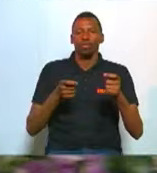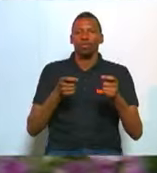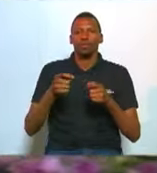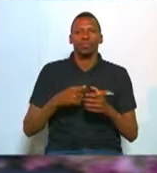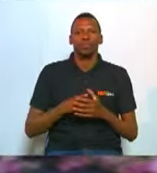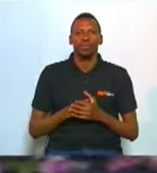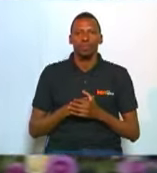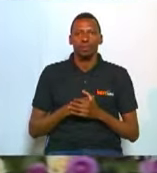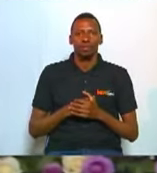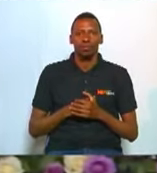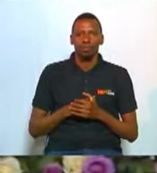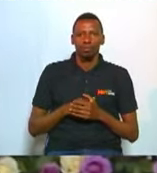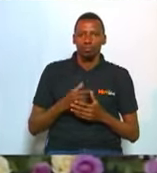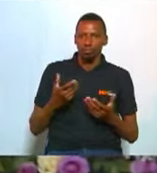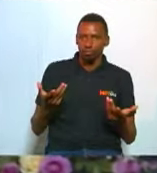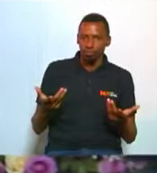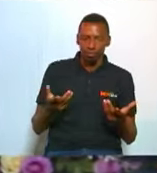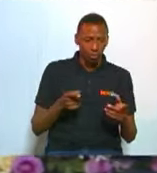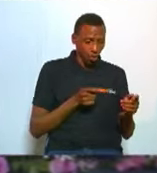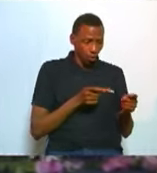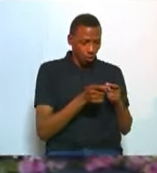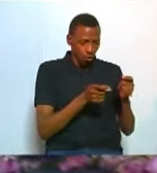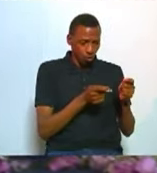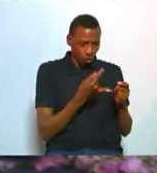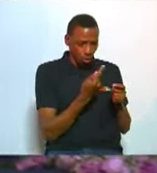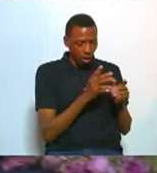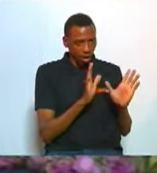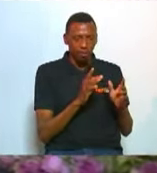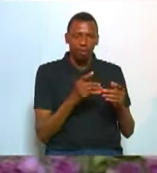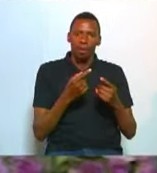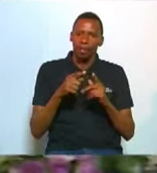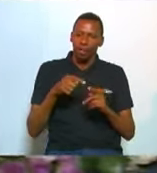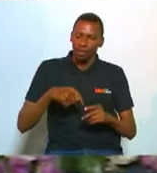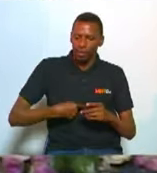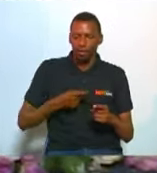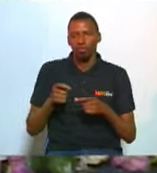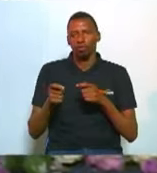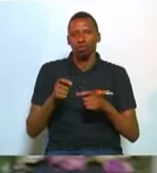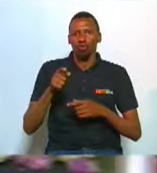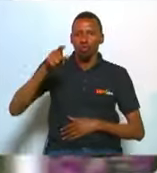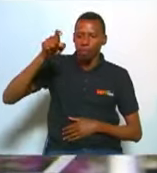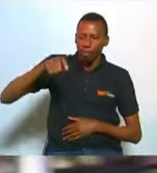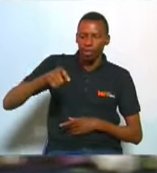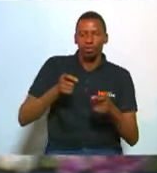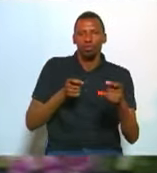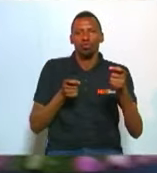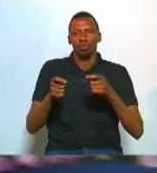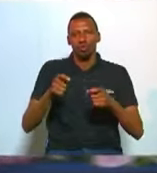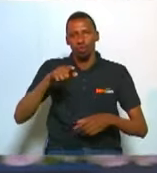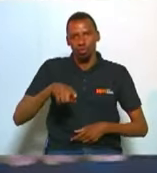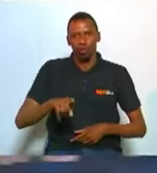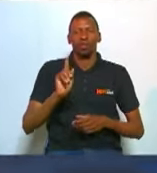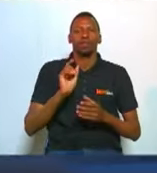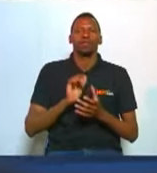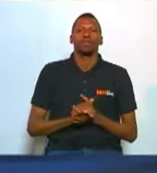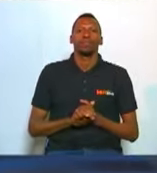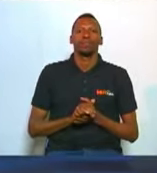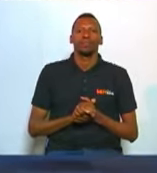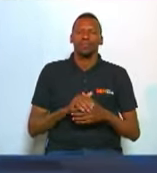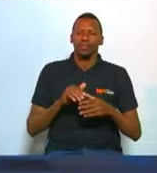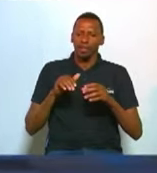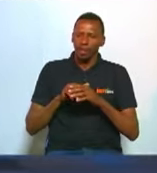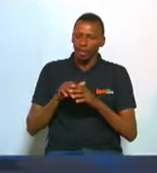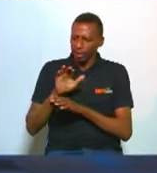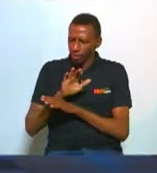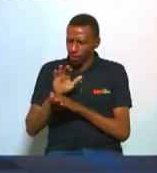Self-control. It's not only control, but self-control. You have to control yourself in